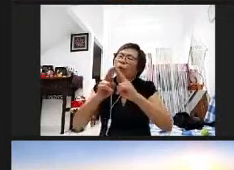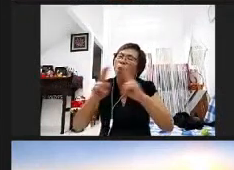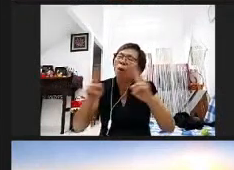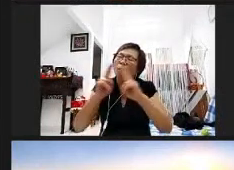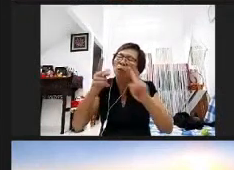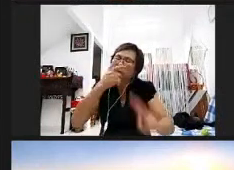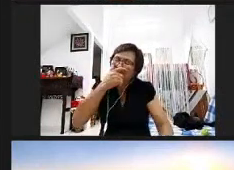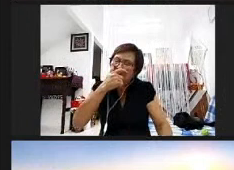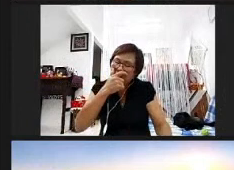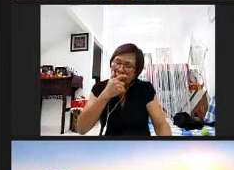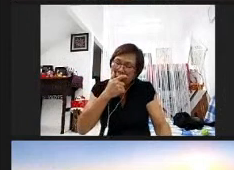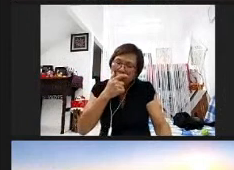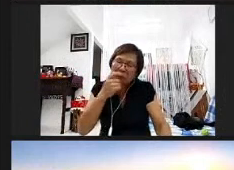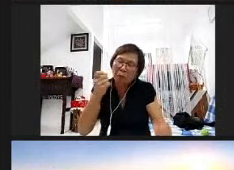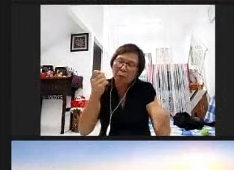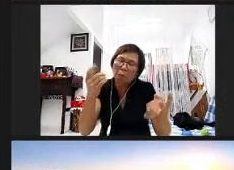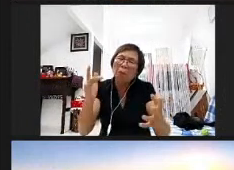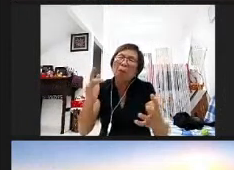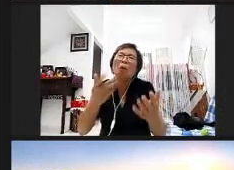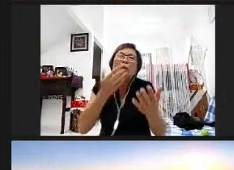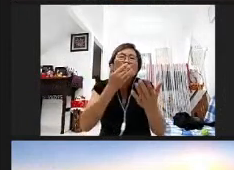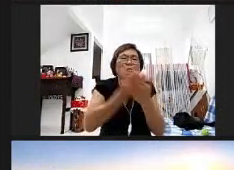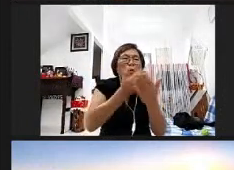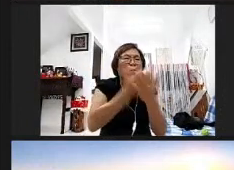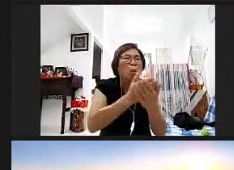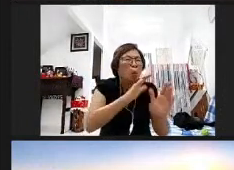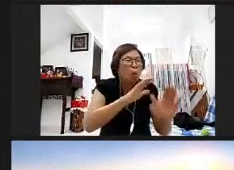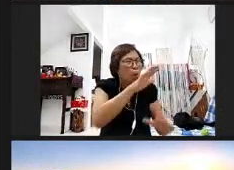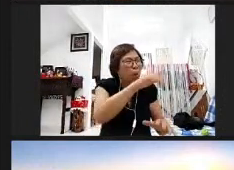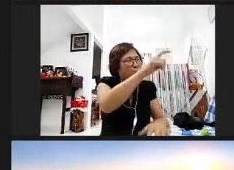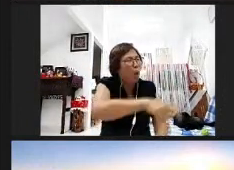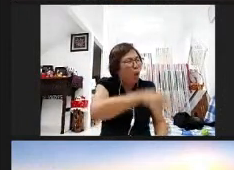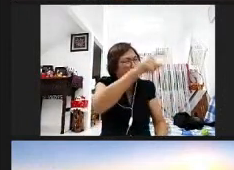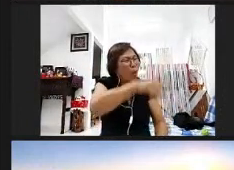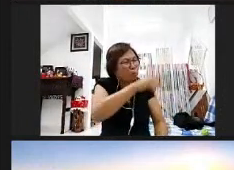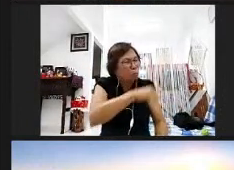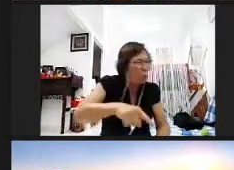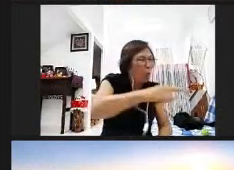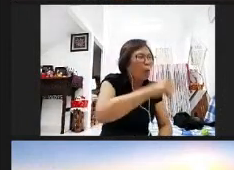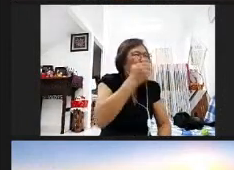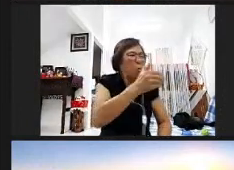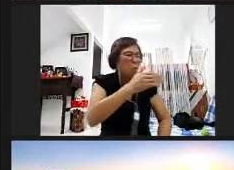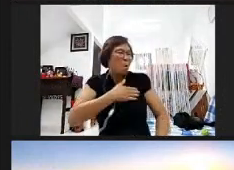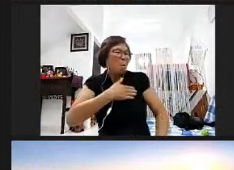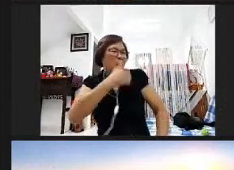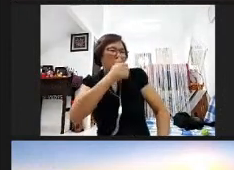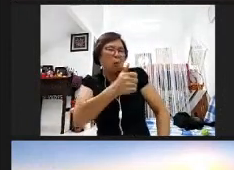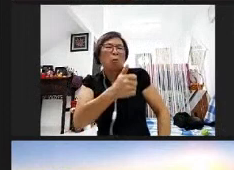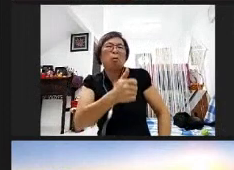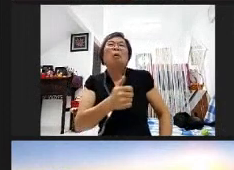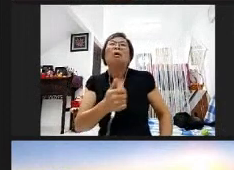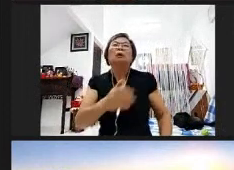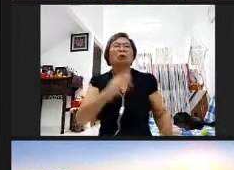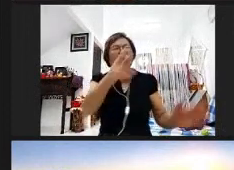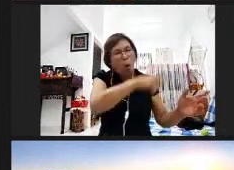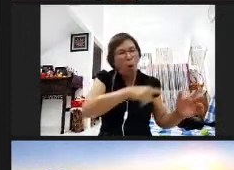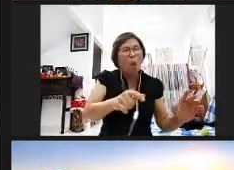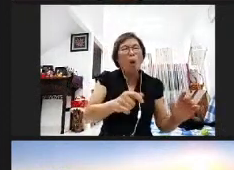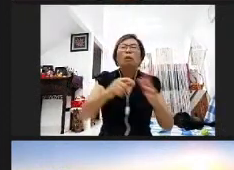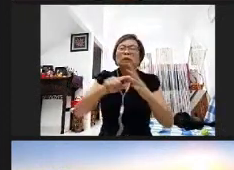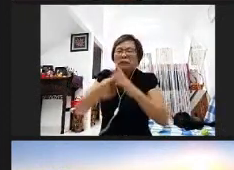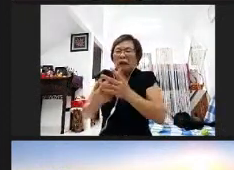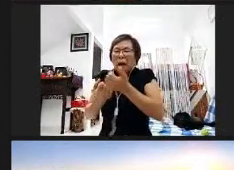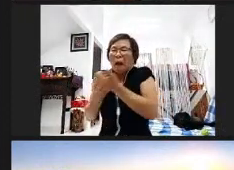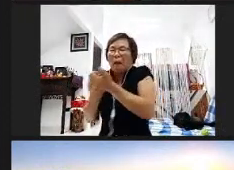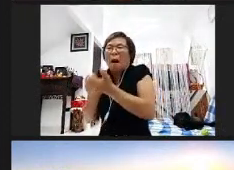there were a lot of compassionate people who mobilized themselves either at the individual level or in groups or